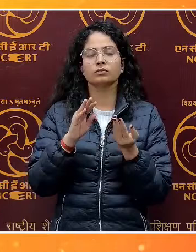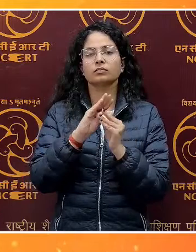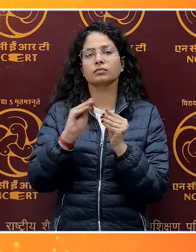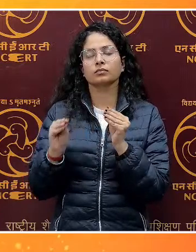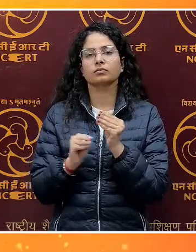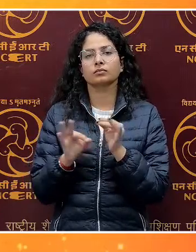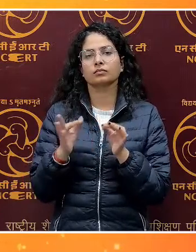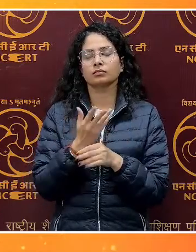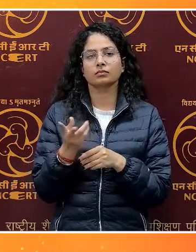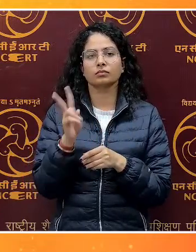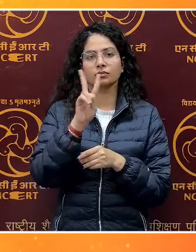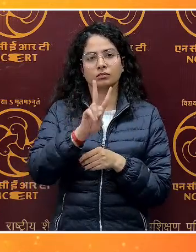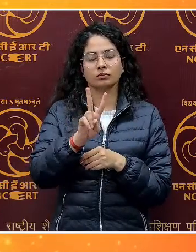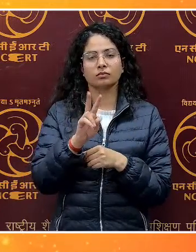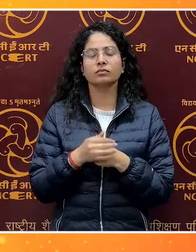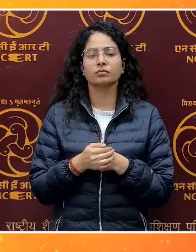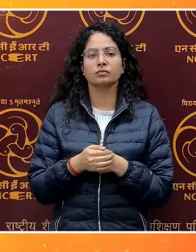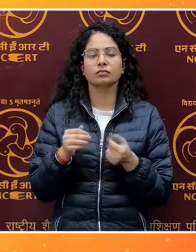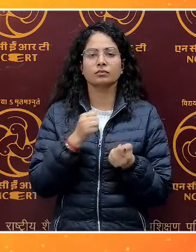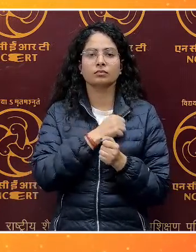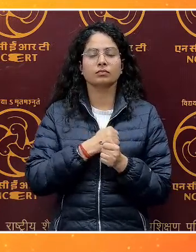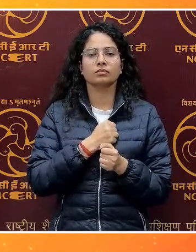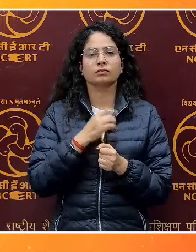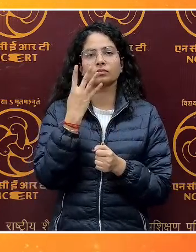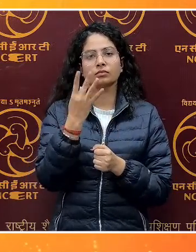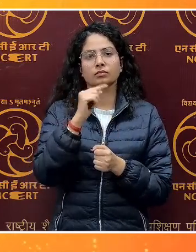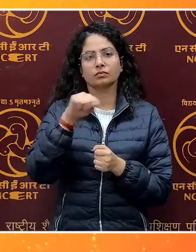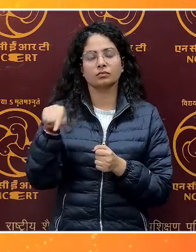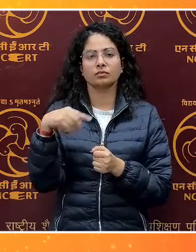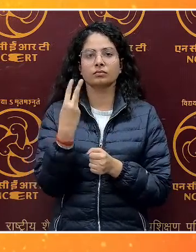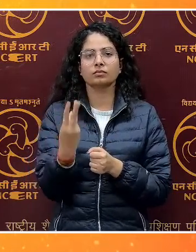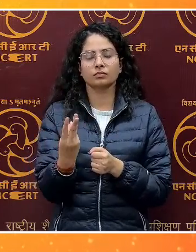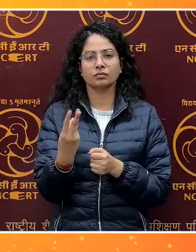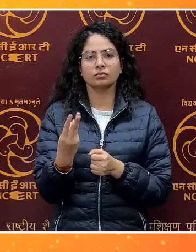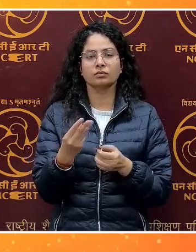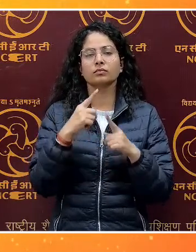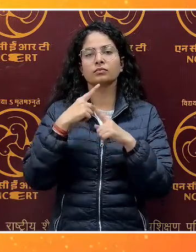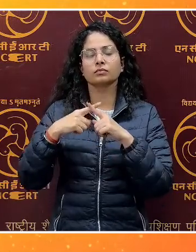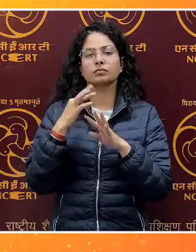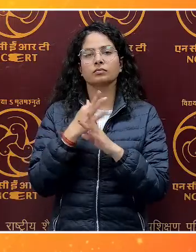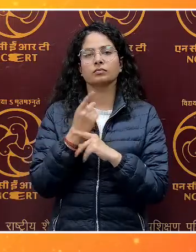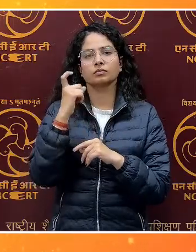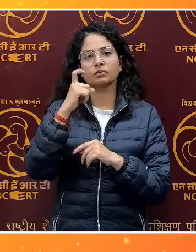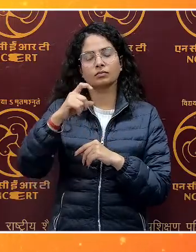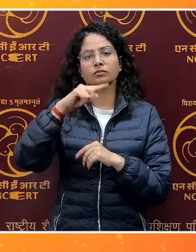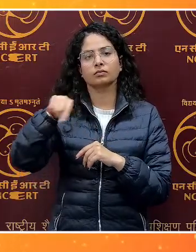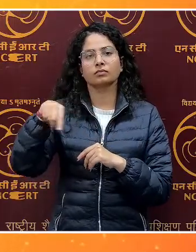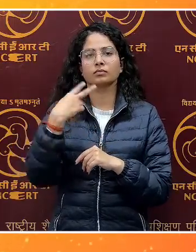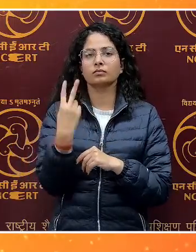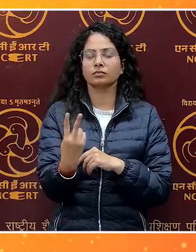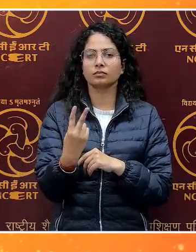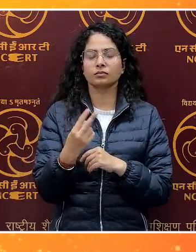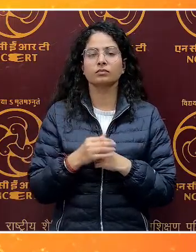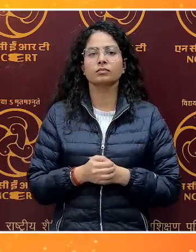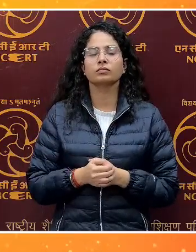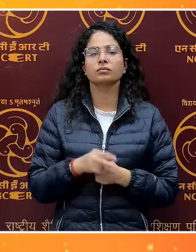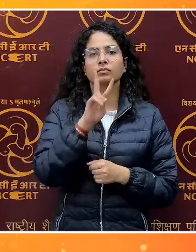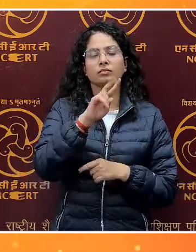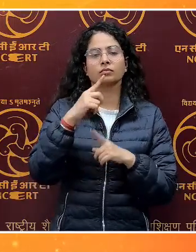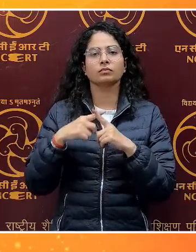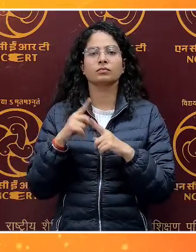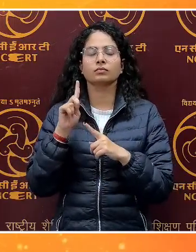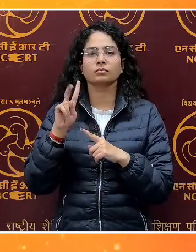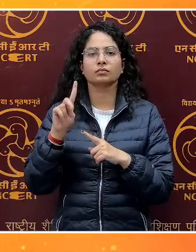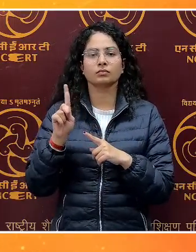plus 4 upon 3 into 7 upon 2. 2 ones are and